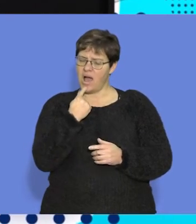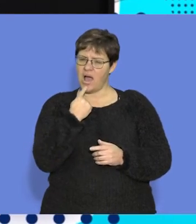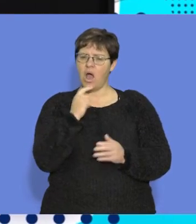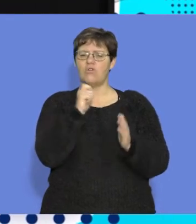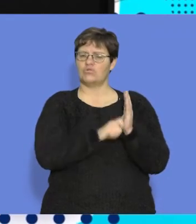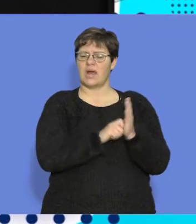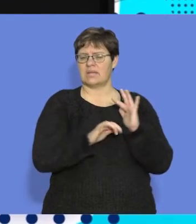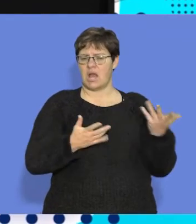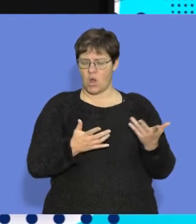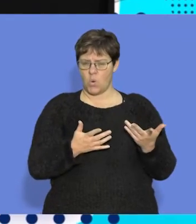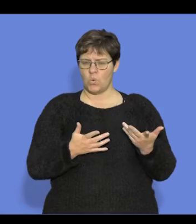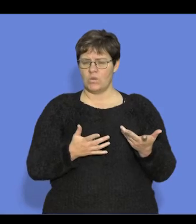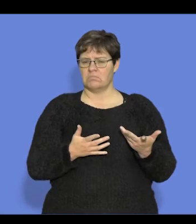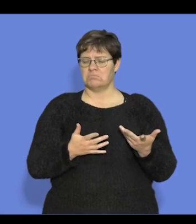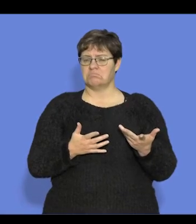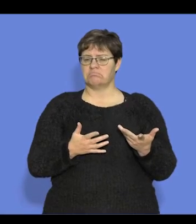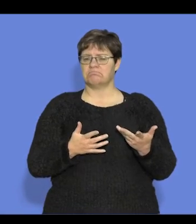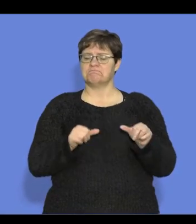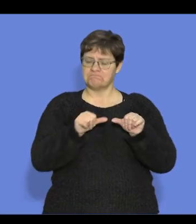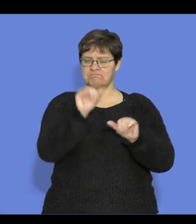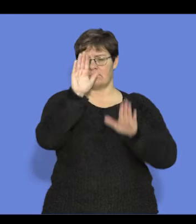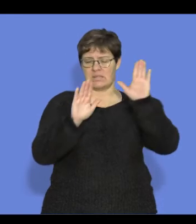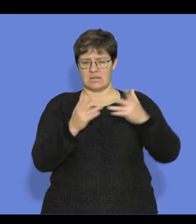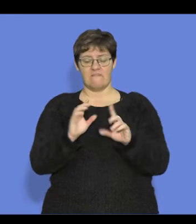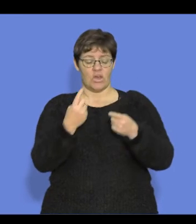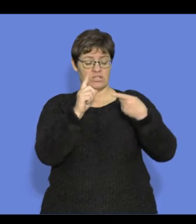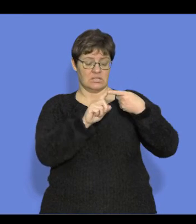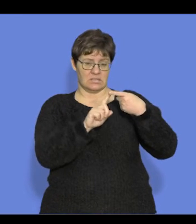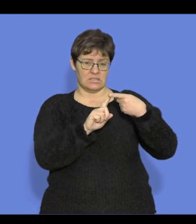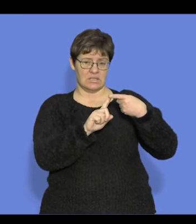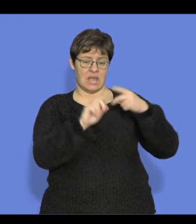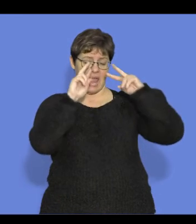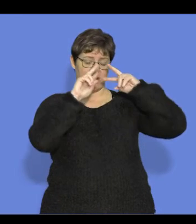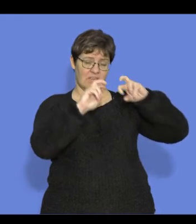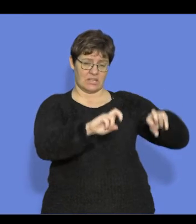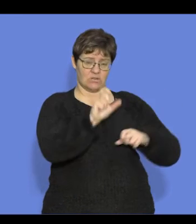write. For example, there is an investigation word.